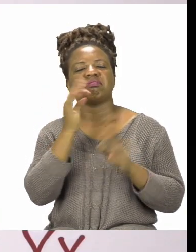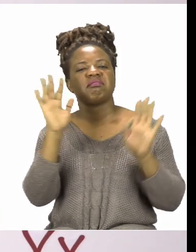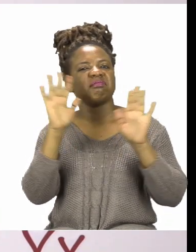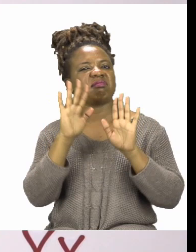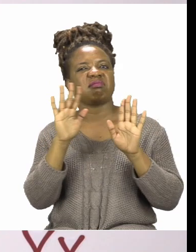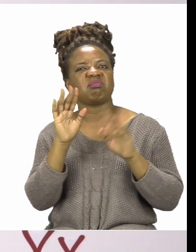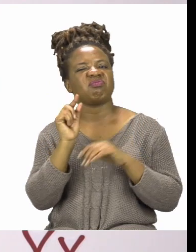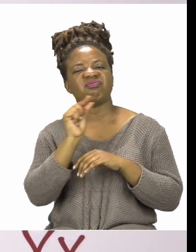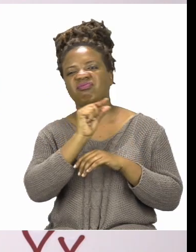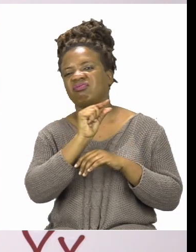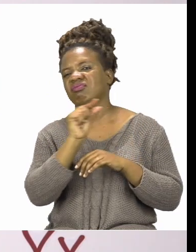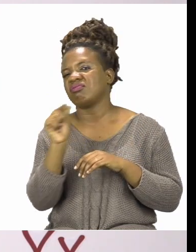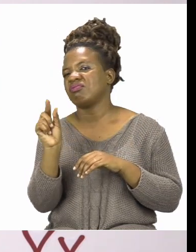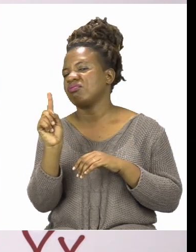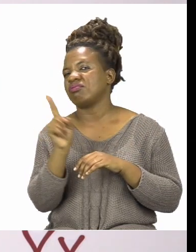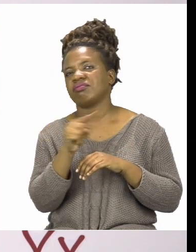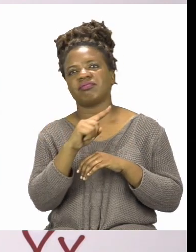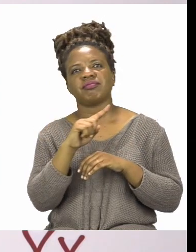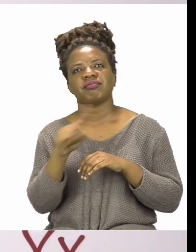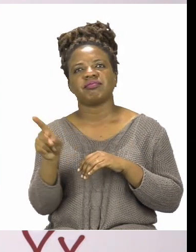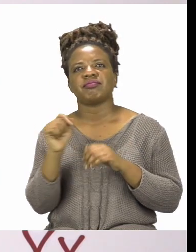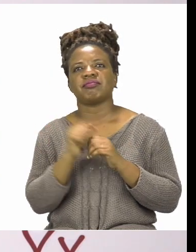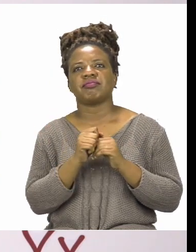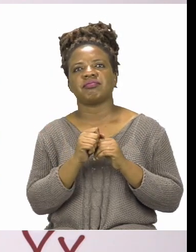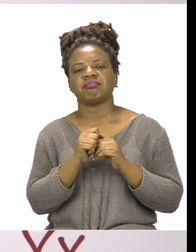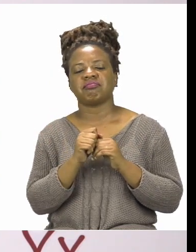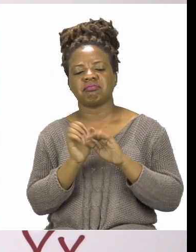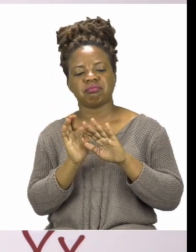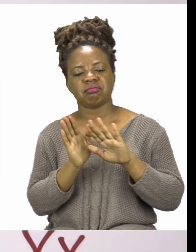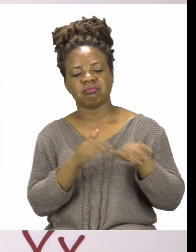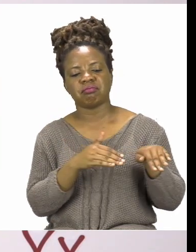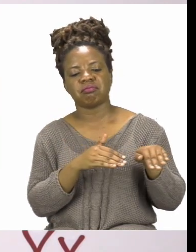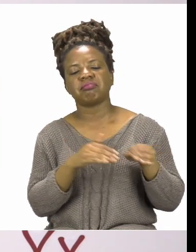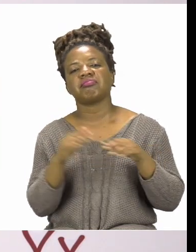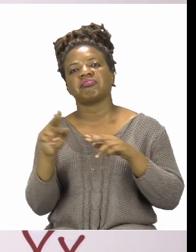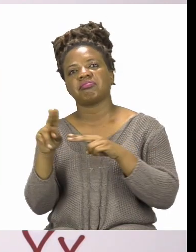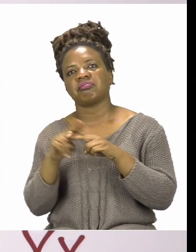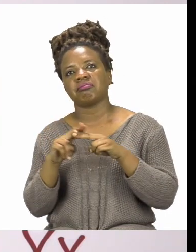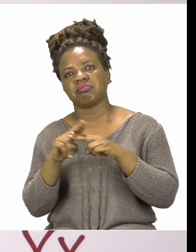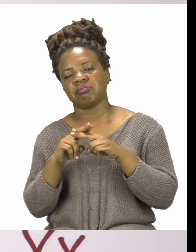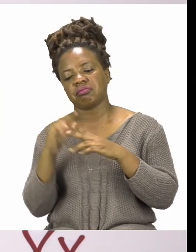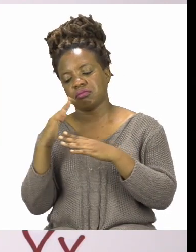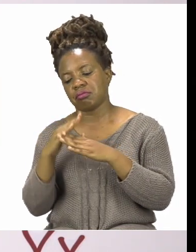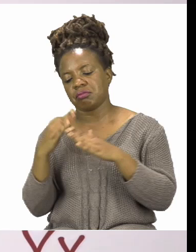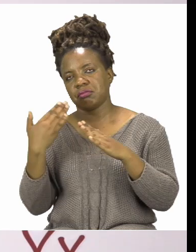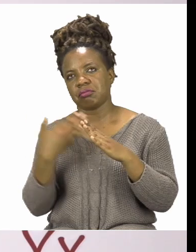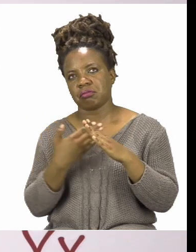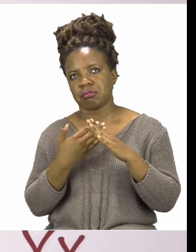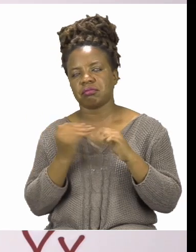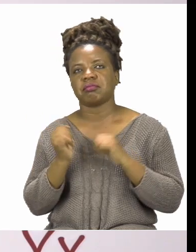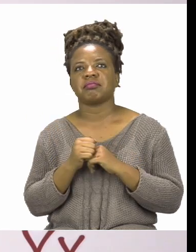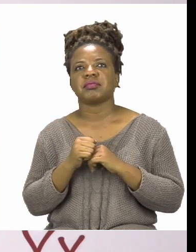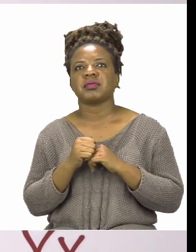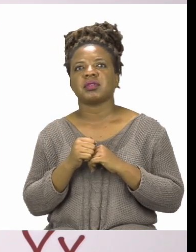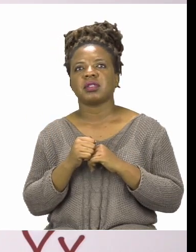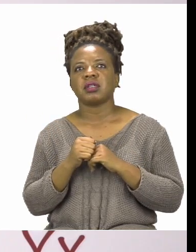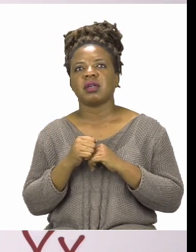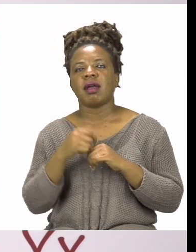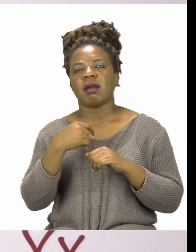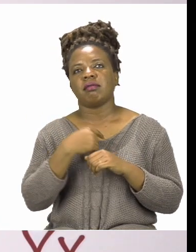dear children. So we're going to leave after and try and use the word because. Let's see if it makes